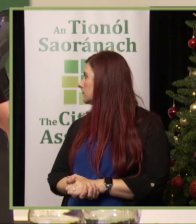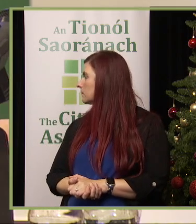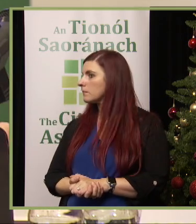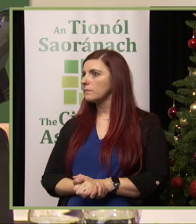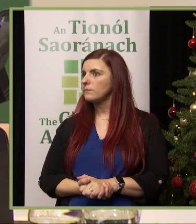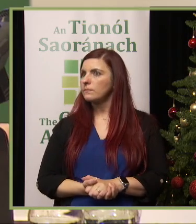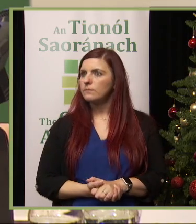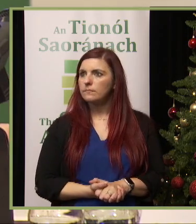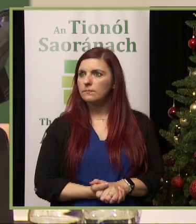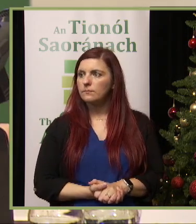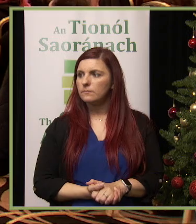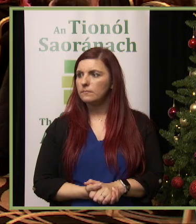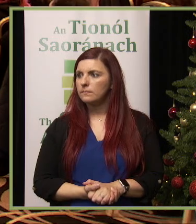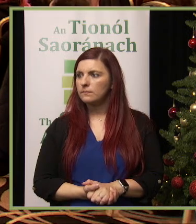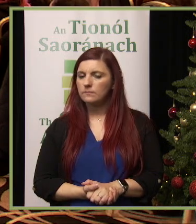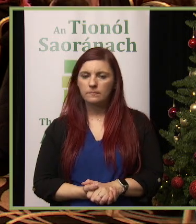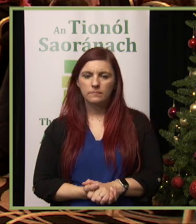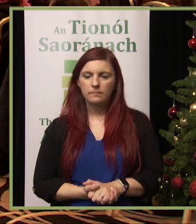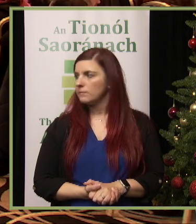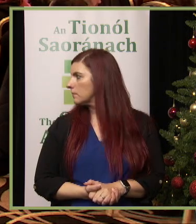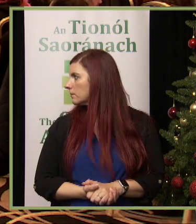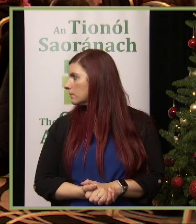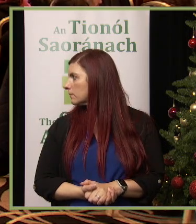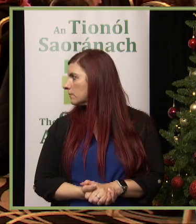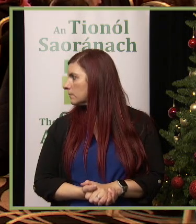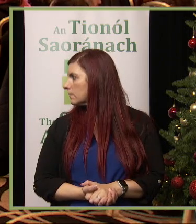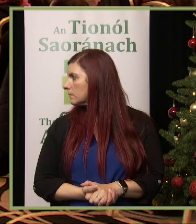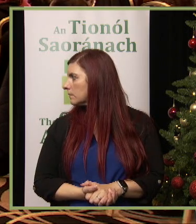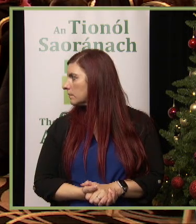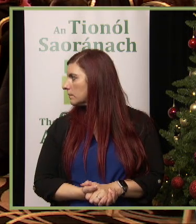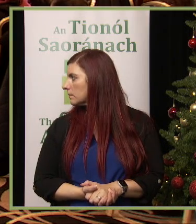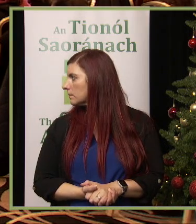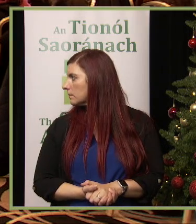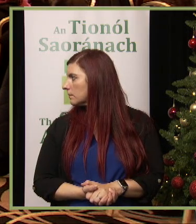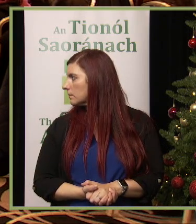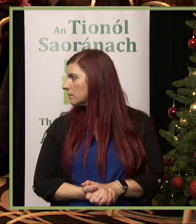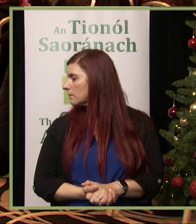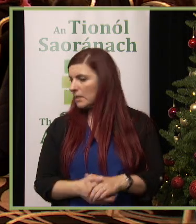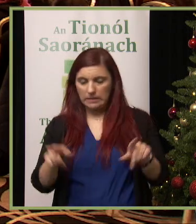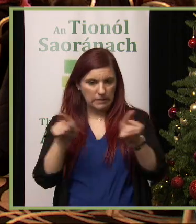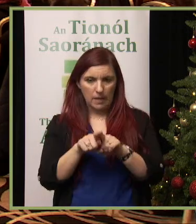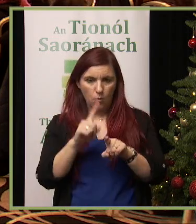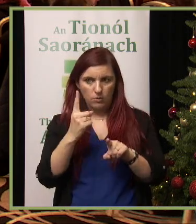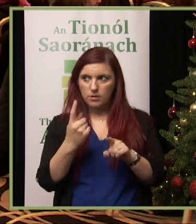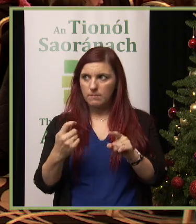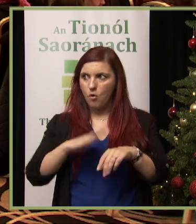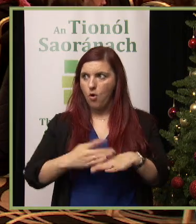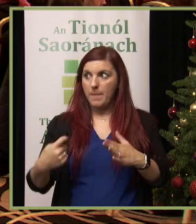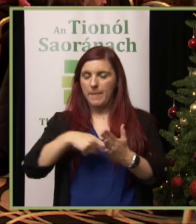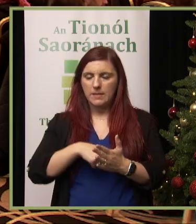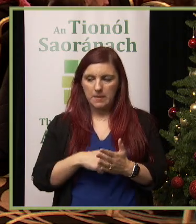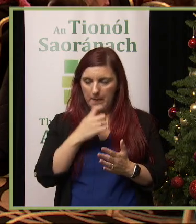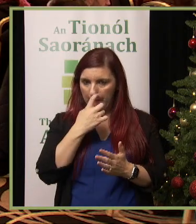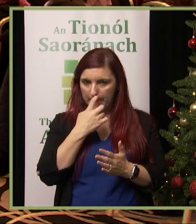Sorry, table 1, sorry. Robert, sorry. Yeah, it's just a further amendment to the Yeah. same one, yep, okay. I should have asked, sorry,